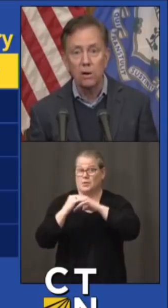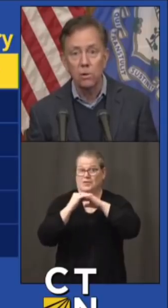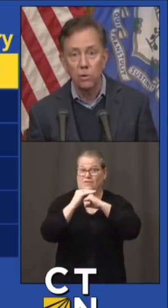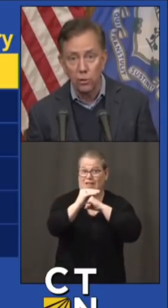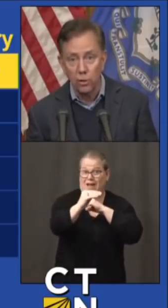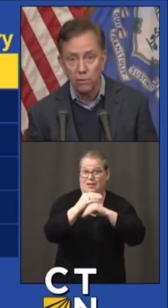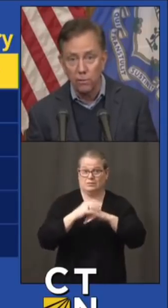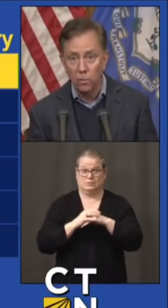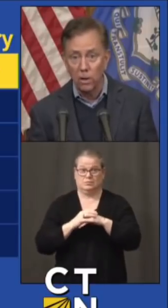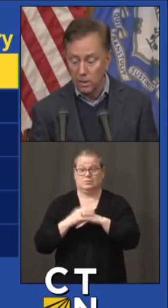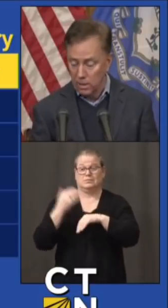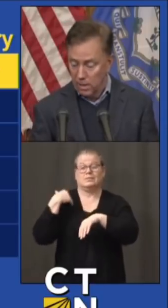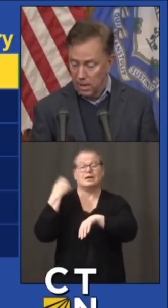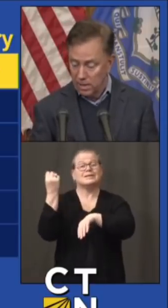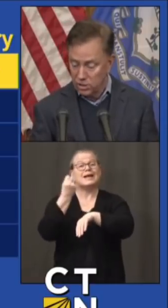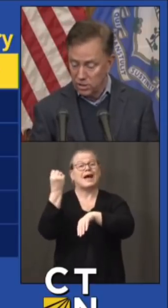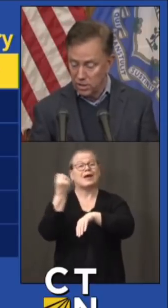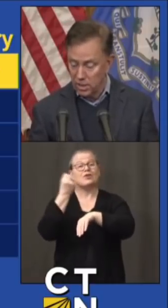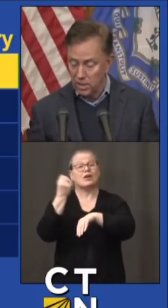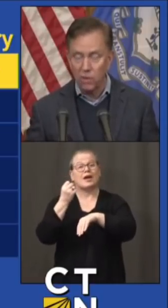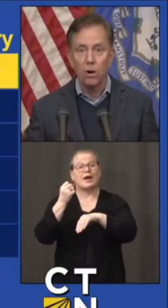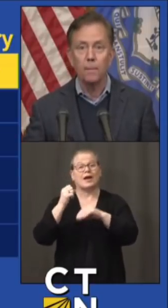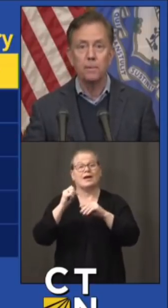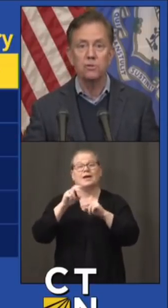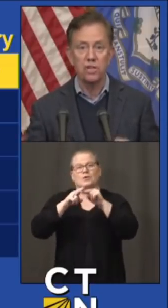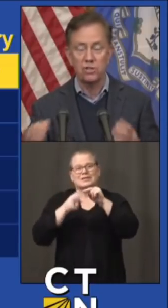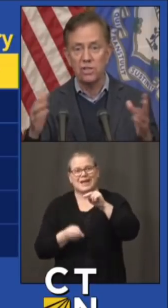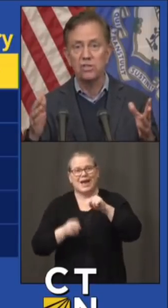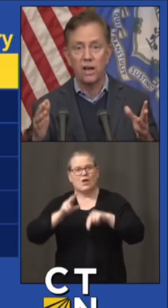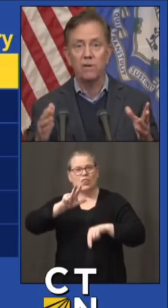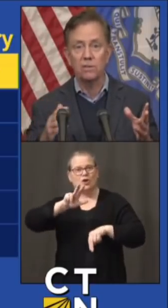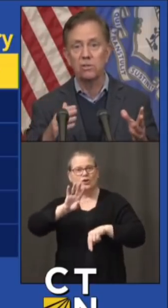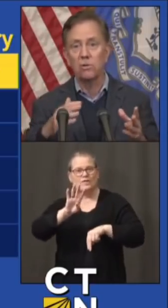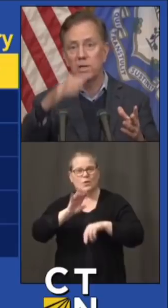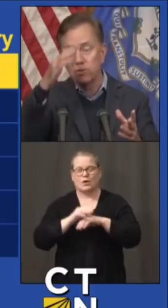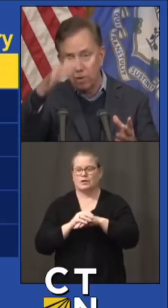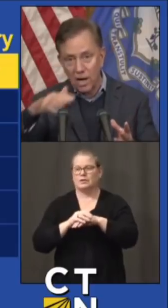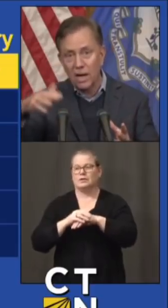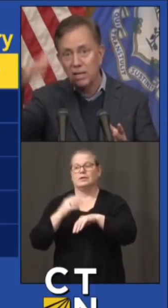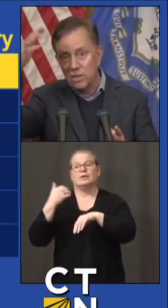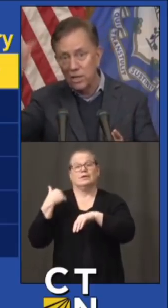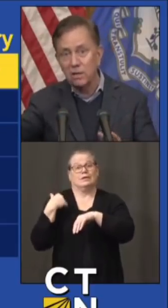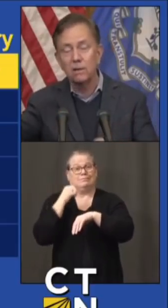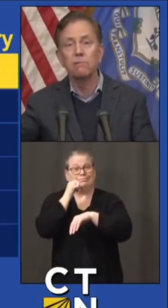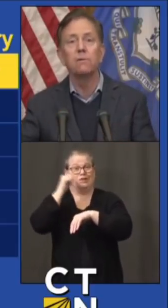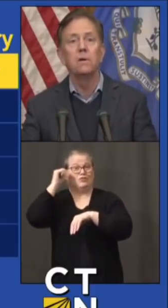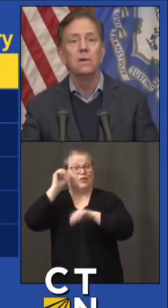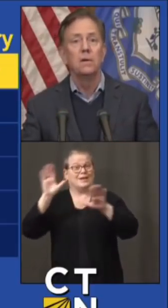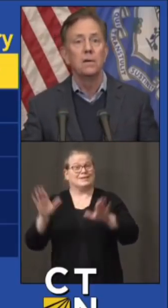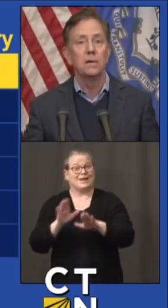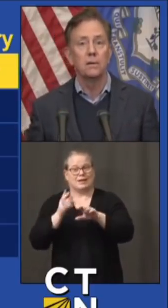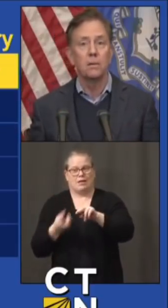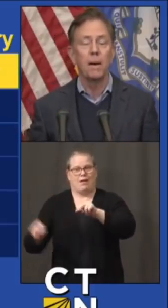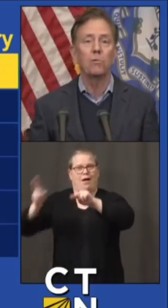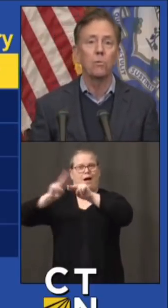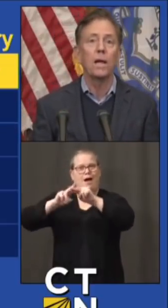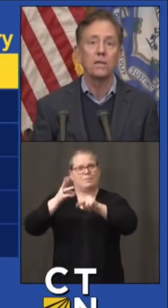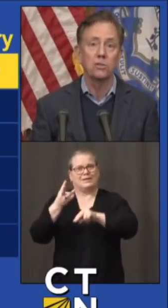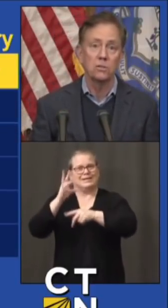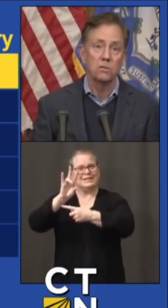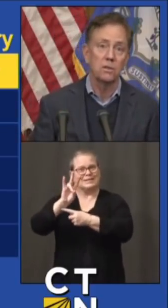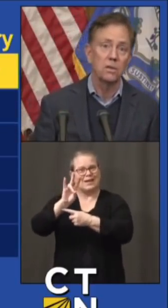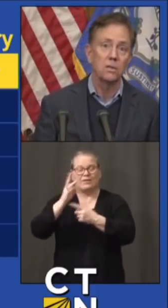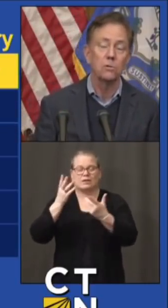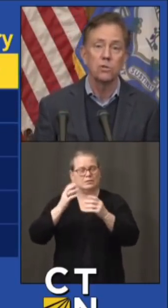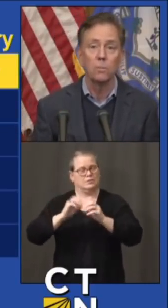were down 34. And Sunday, they were up 67. So it gives you an idea of the mountain